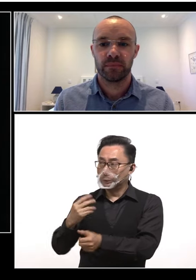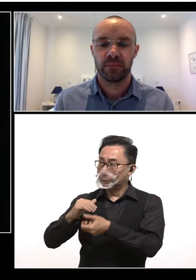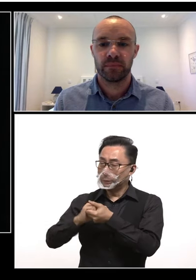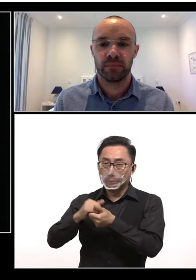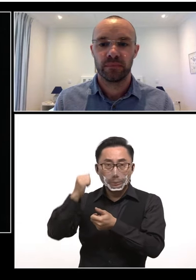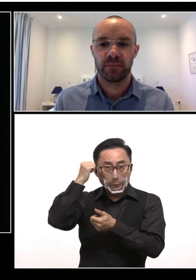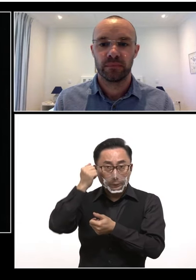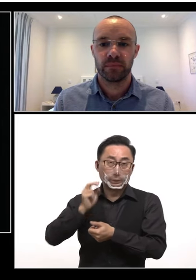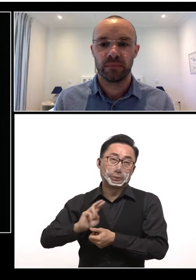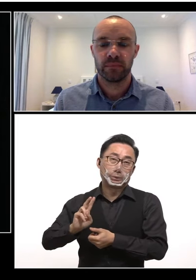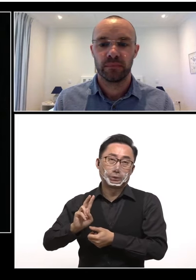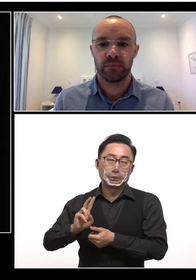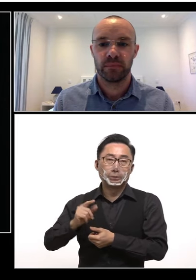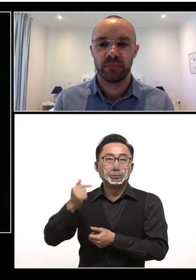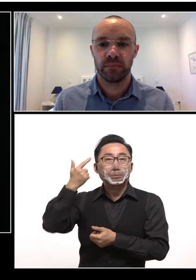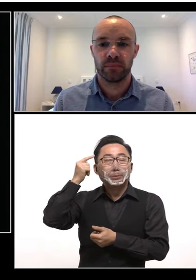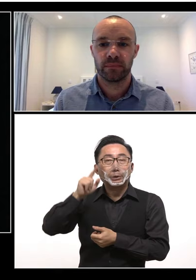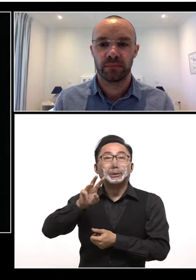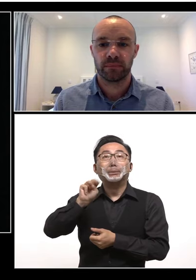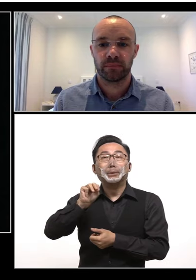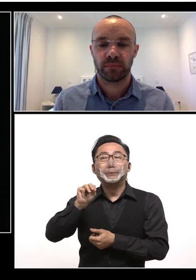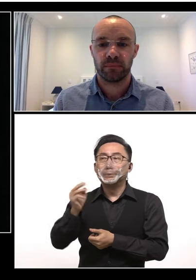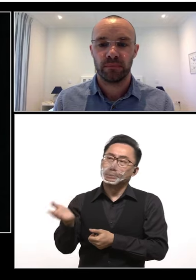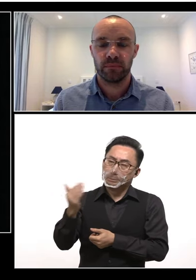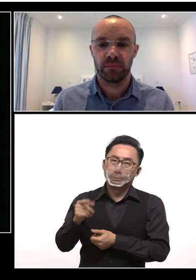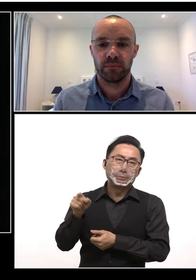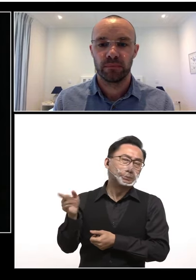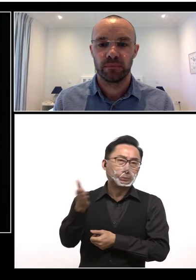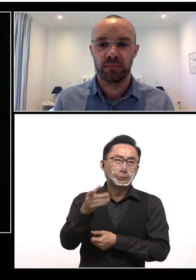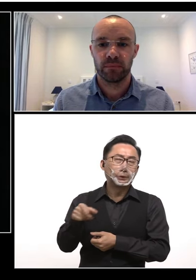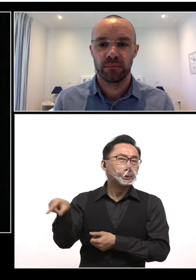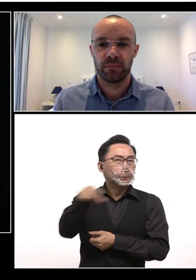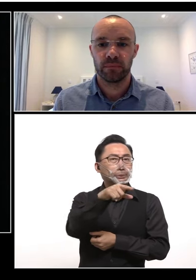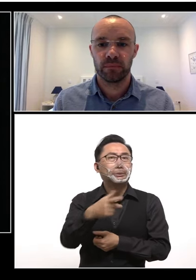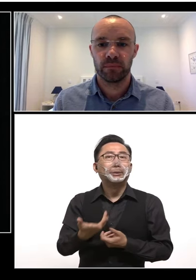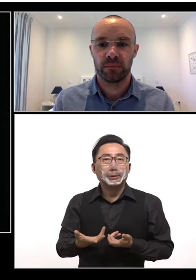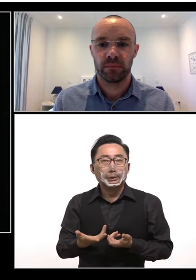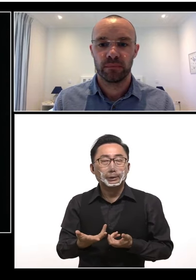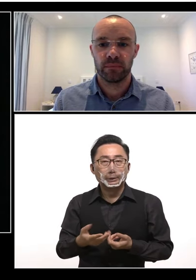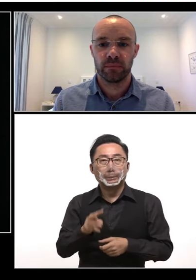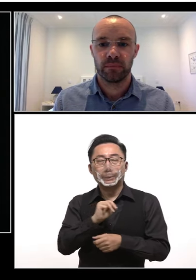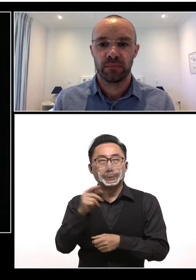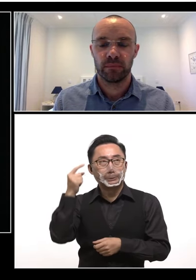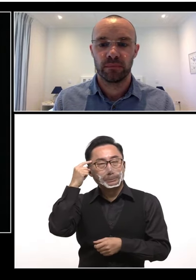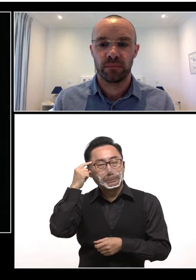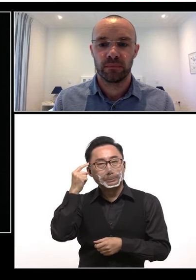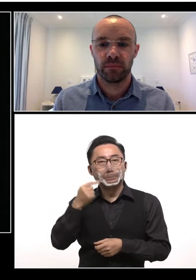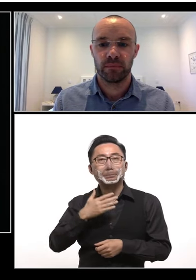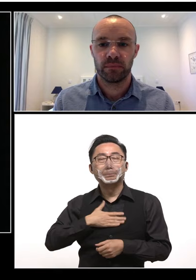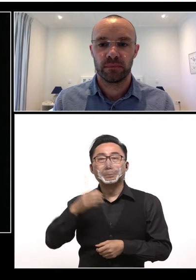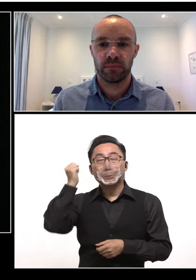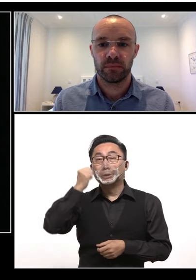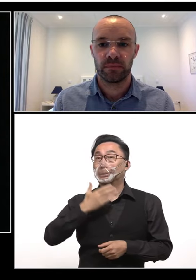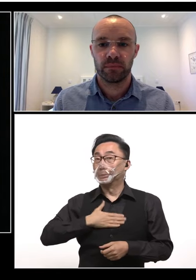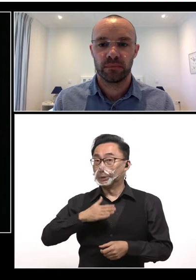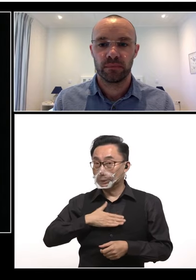include Matty and he wanted to do it. And I think, you know, he's always challenging himself, he's always doing that. And it's brilliant because it's opened up, I